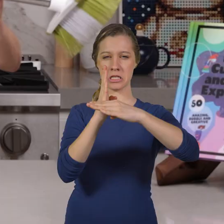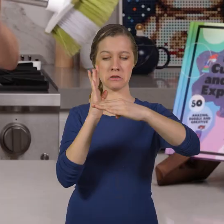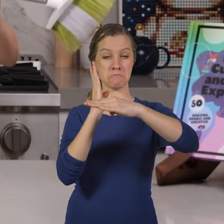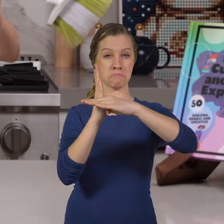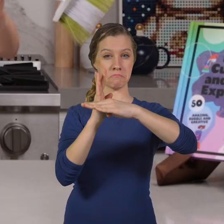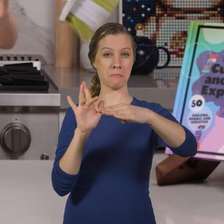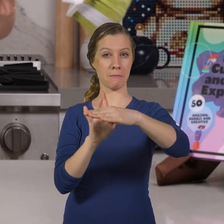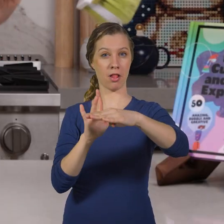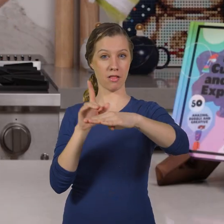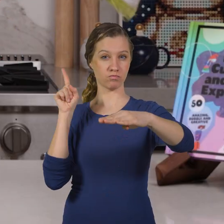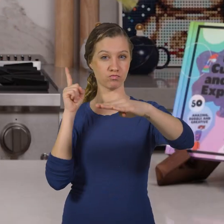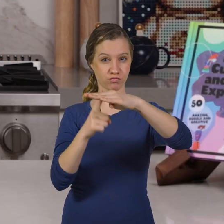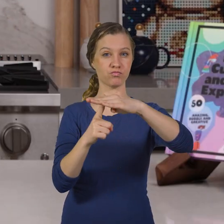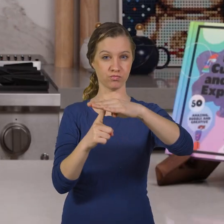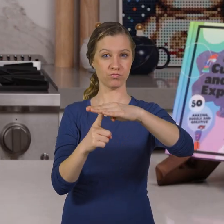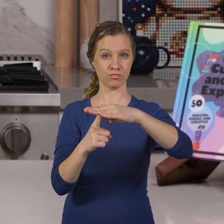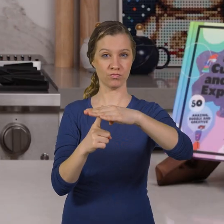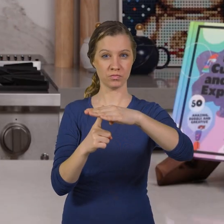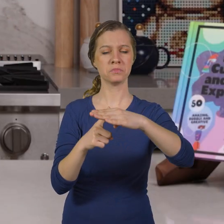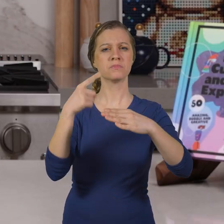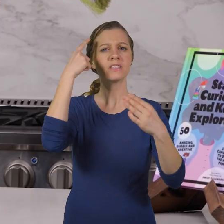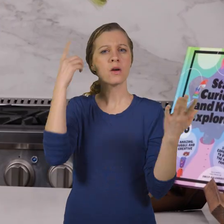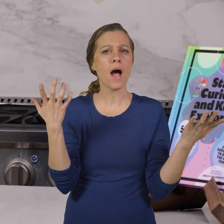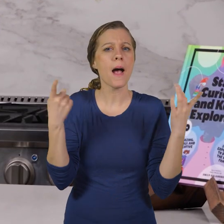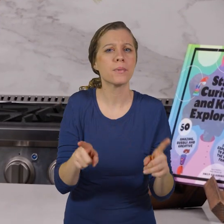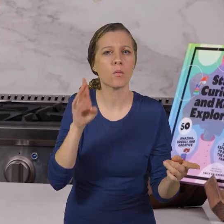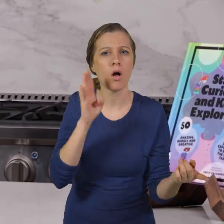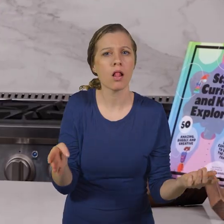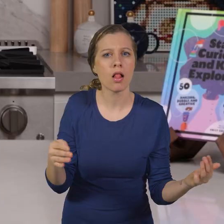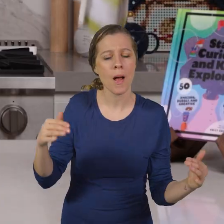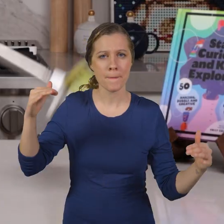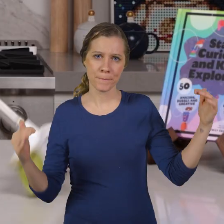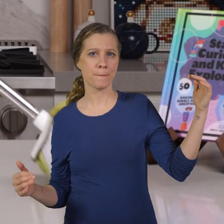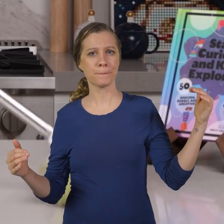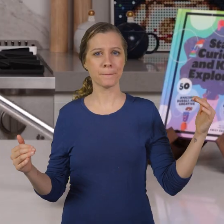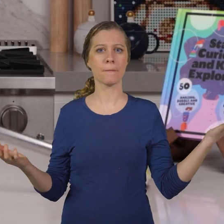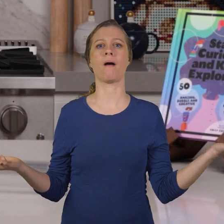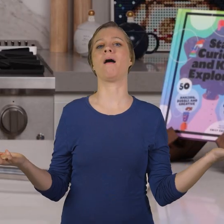broom? Let's put it right about in the center. What do you think will happen?